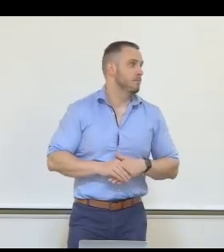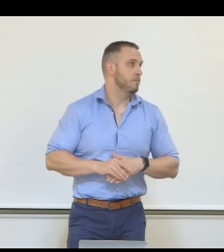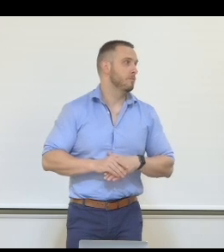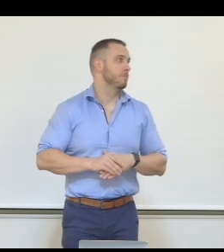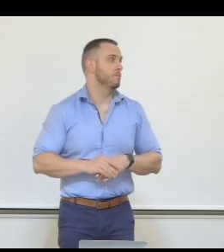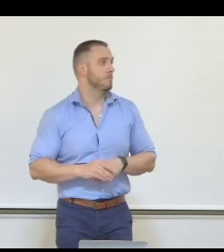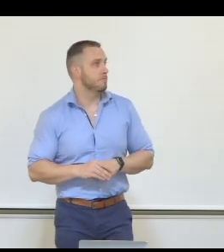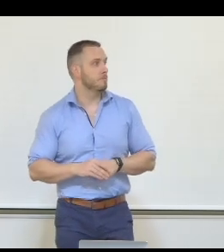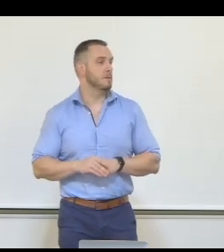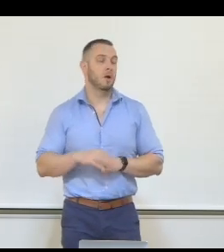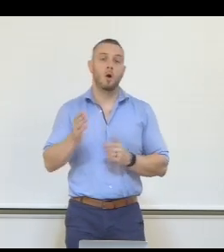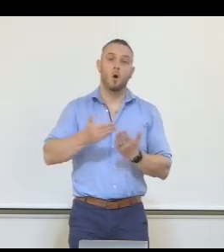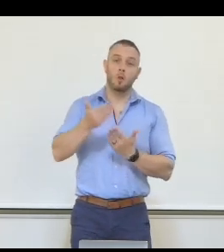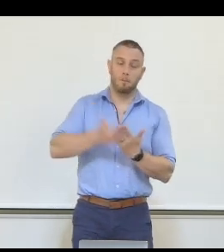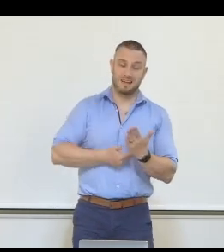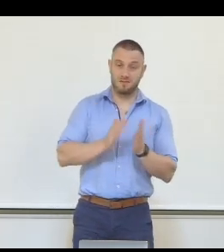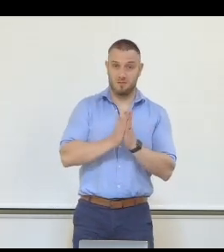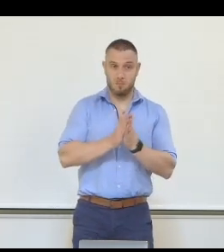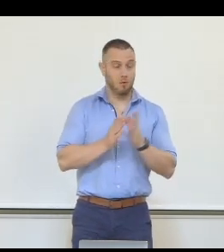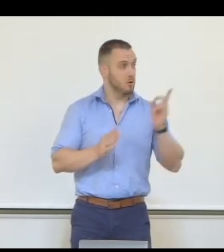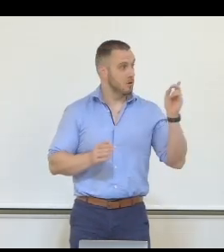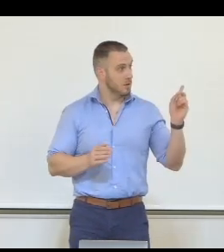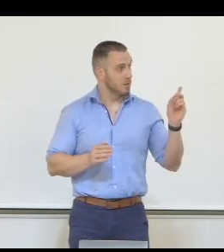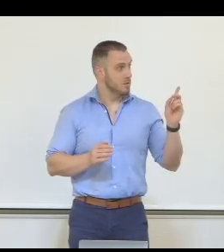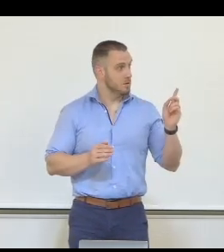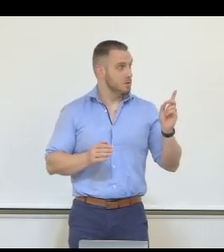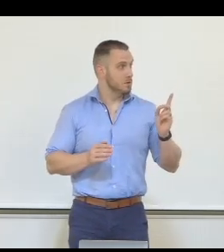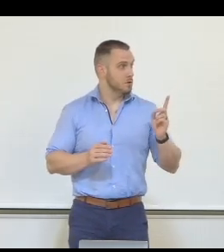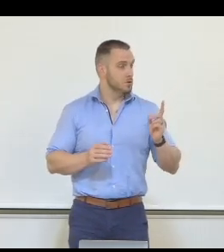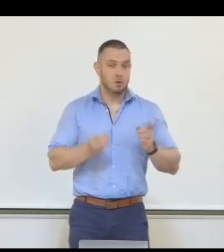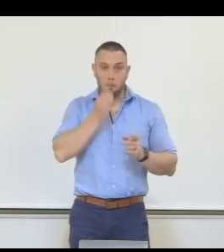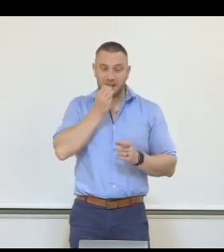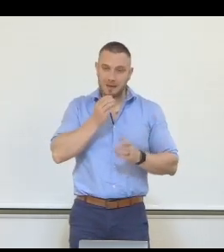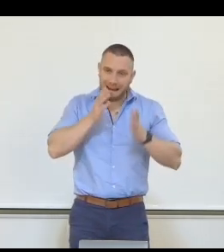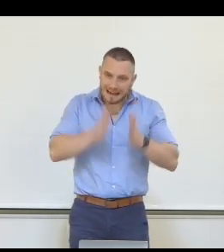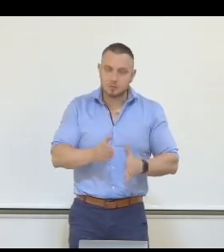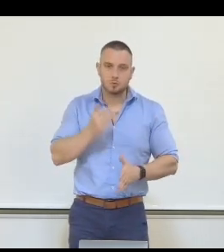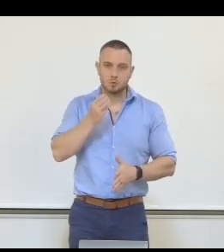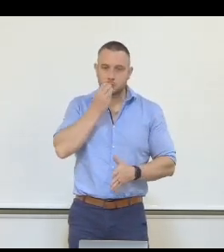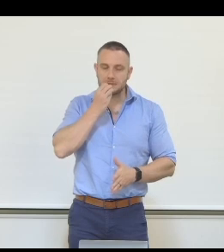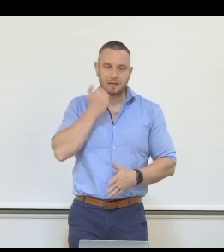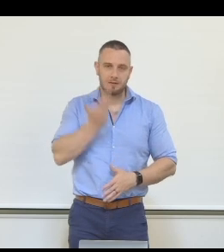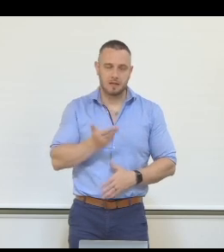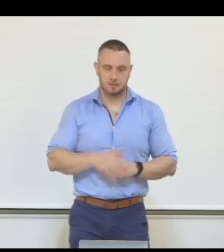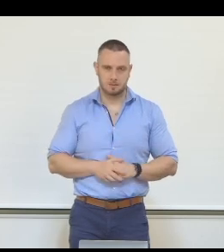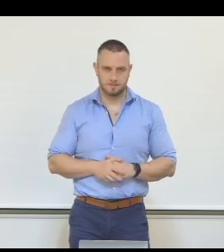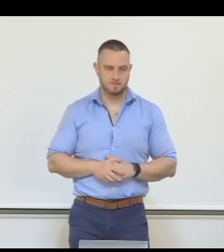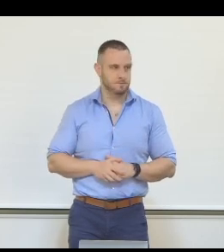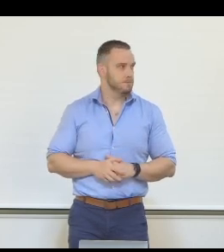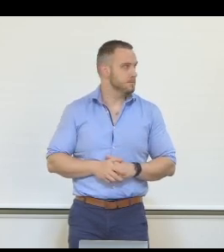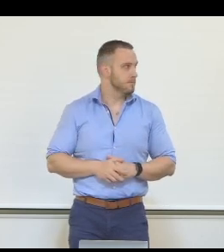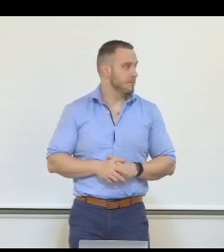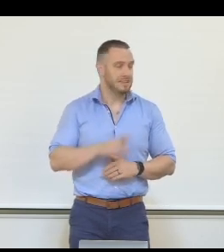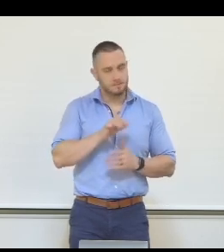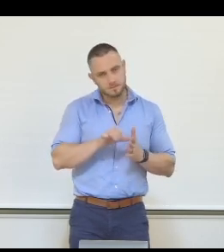each page of this little book was the menu that we had to eat every day. And that was